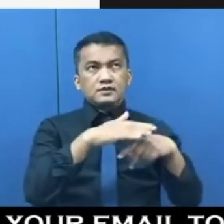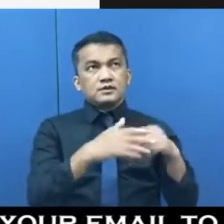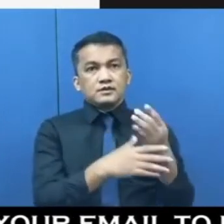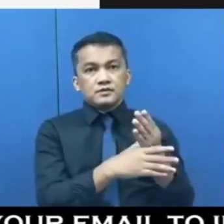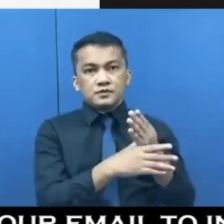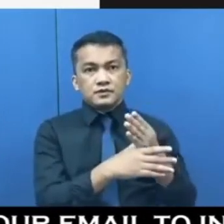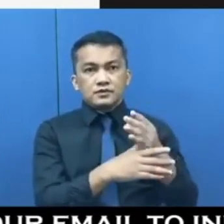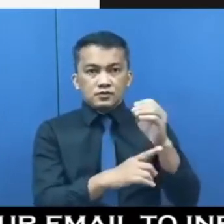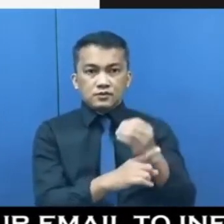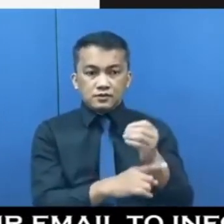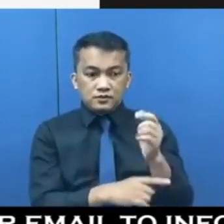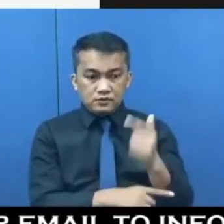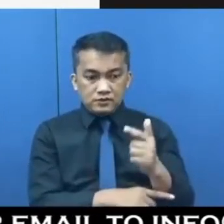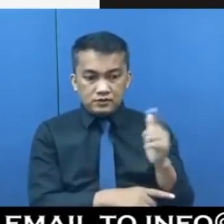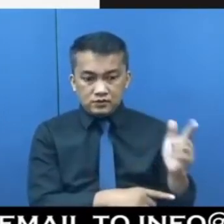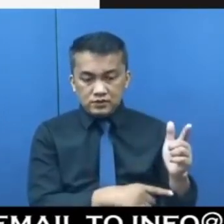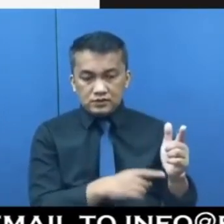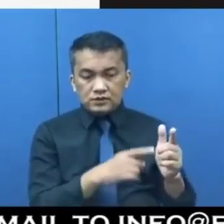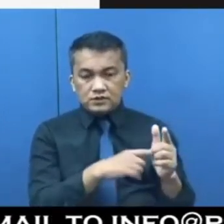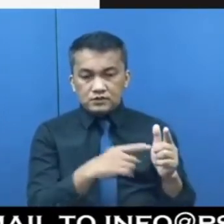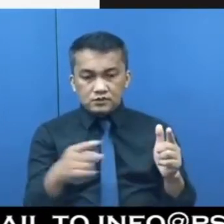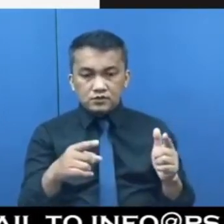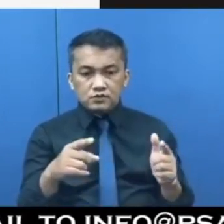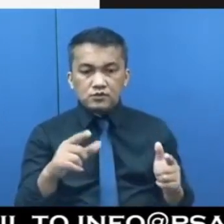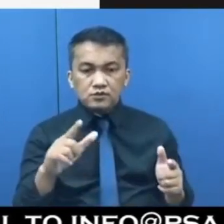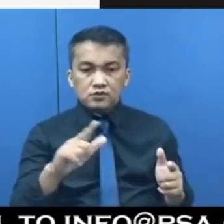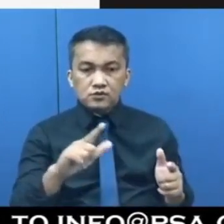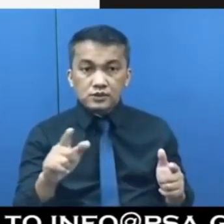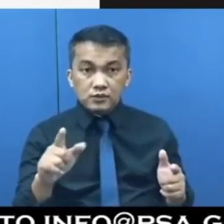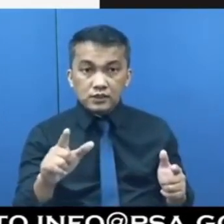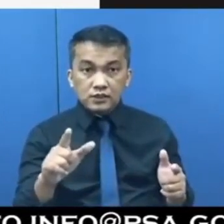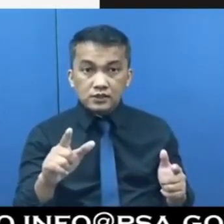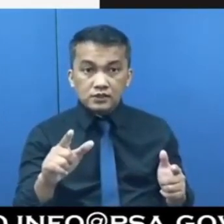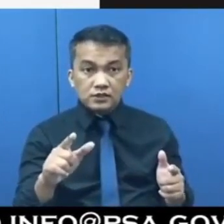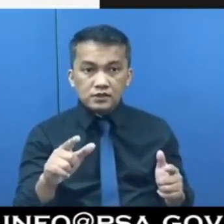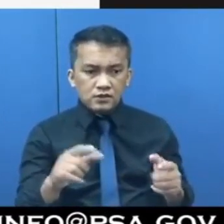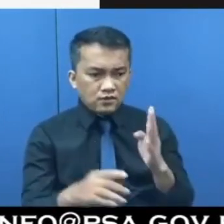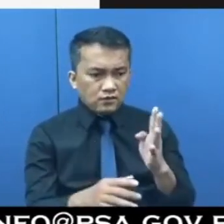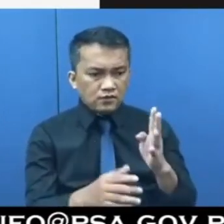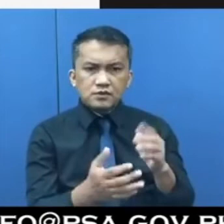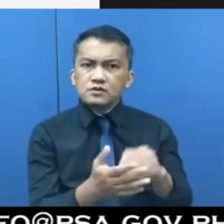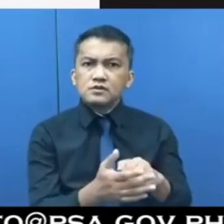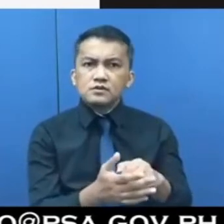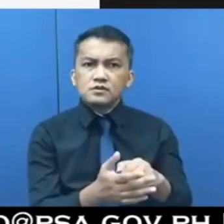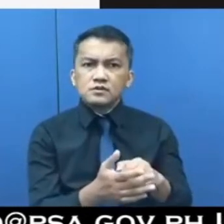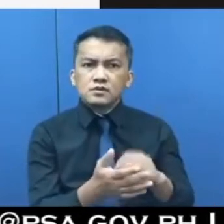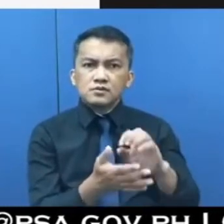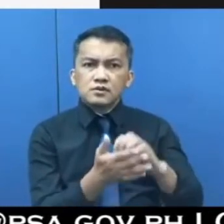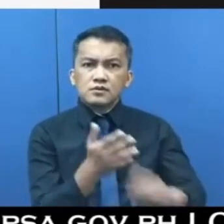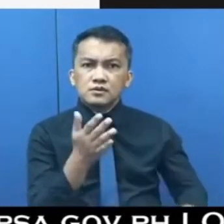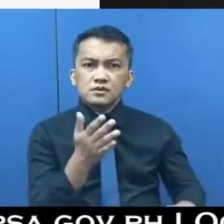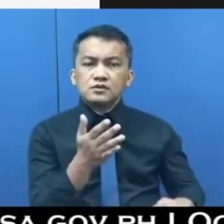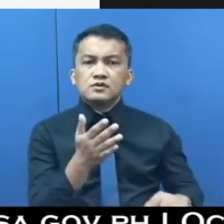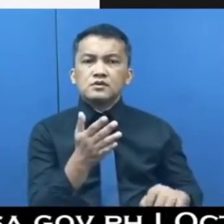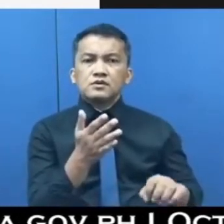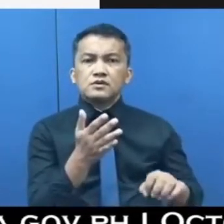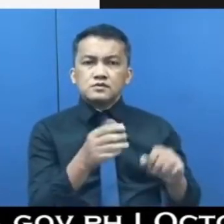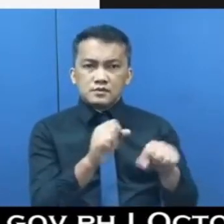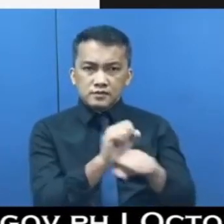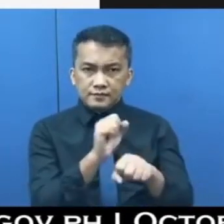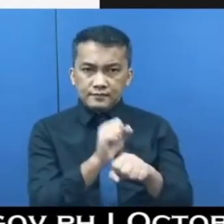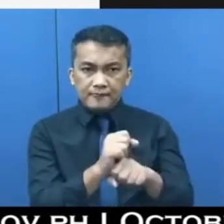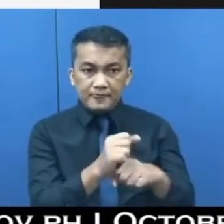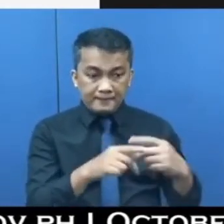2020 and October 2021, nagkaroon tayo ng mga 40,000 reductions employed. Pre